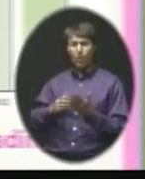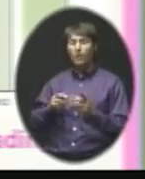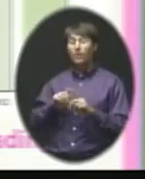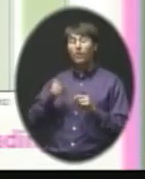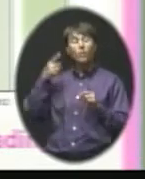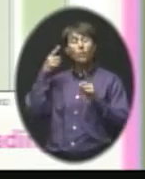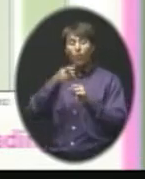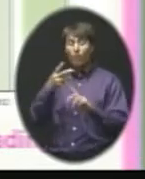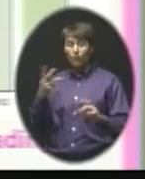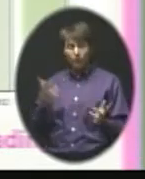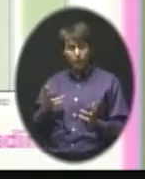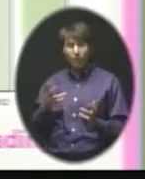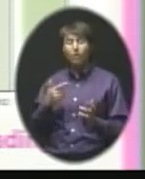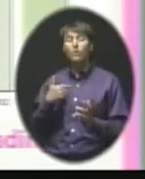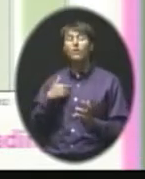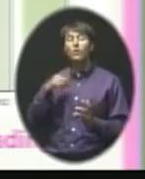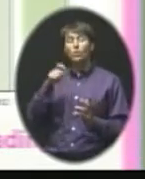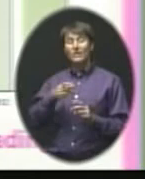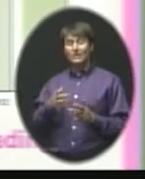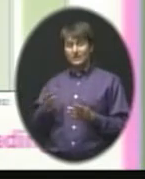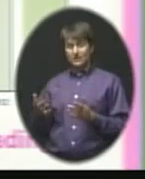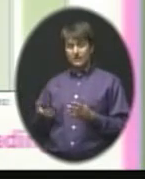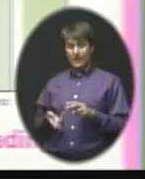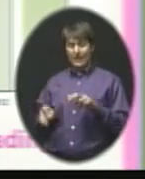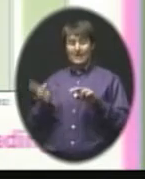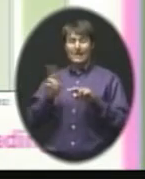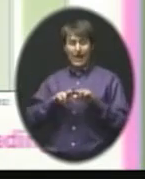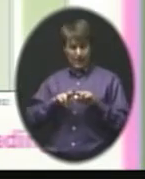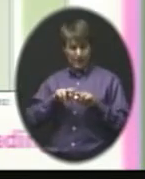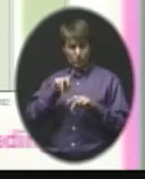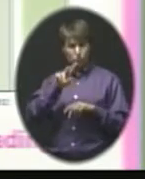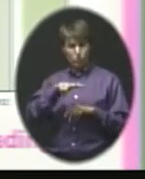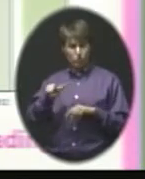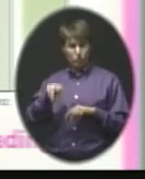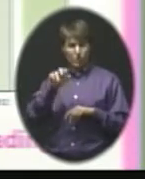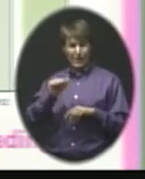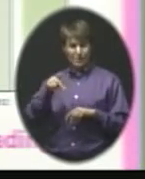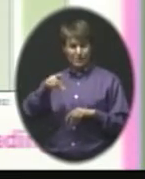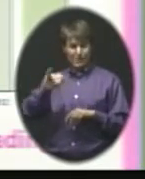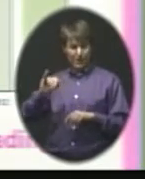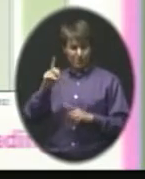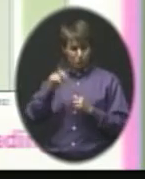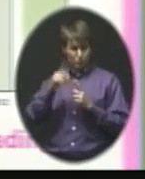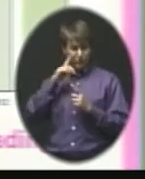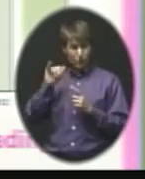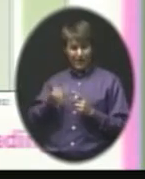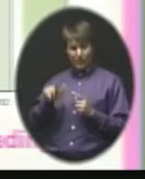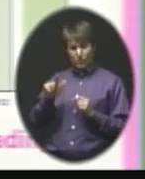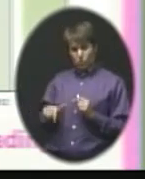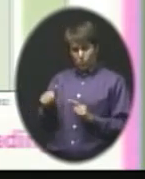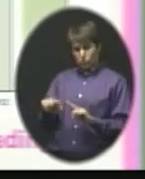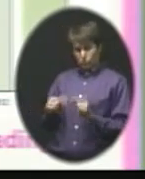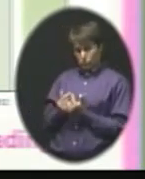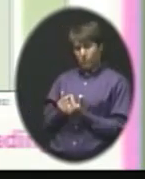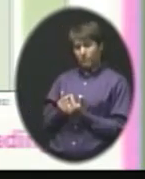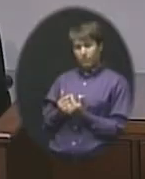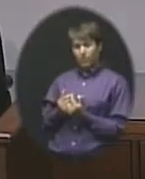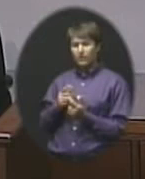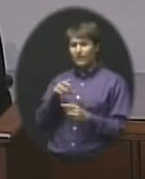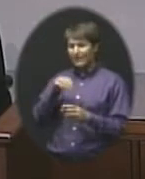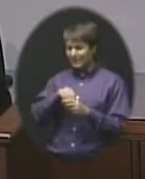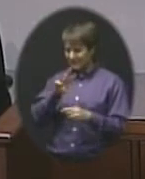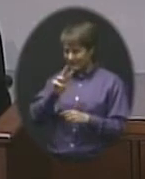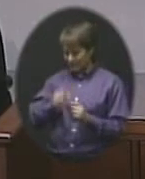need to gain 22 API points for that lowest performing group within